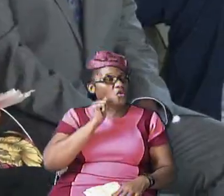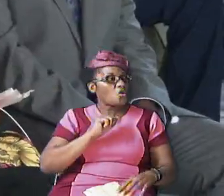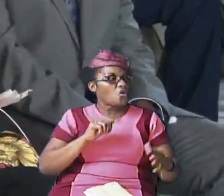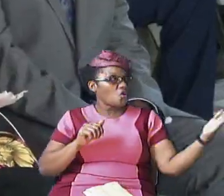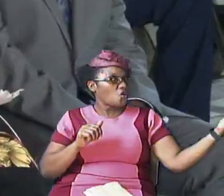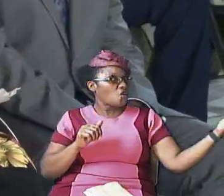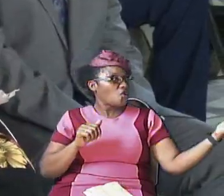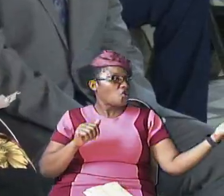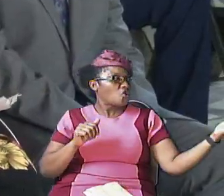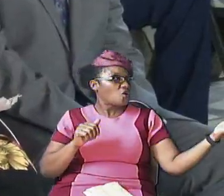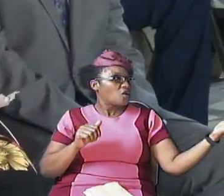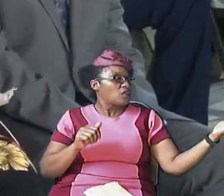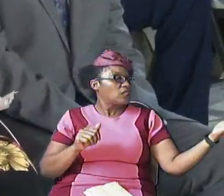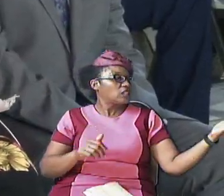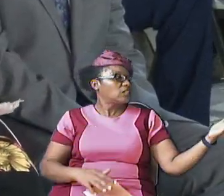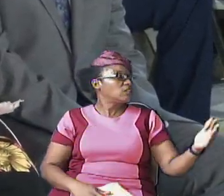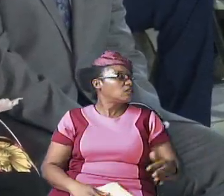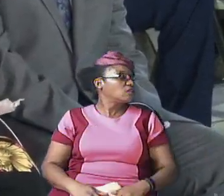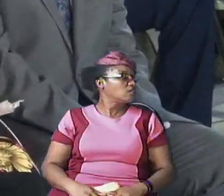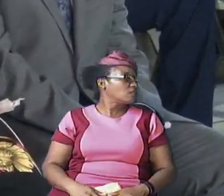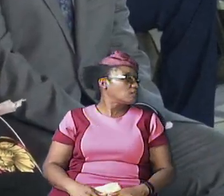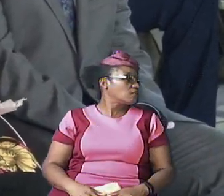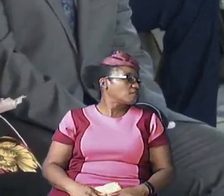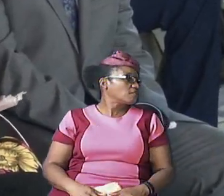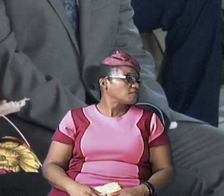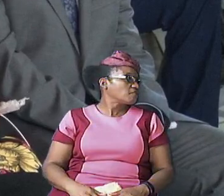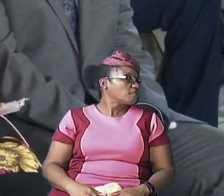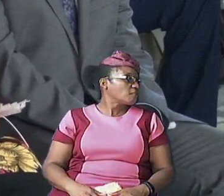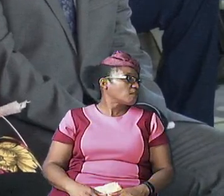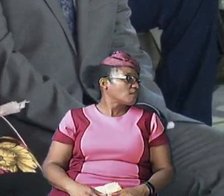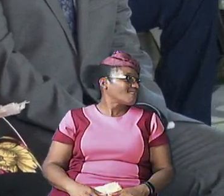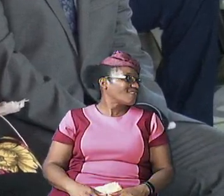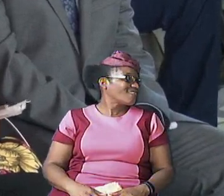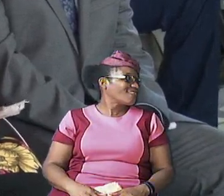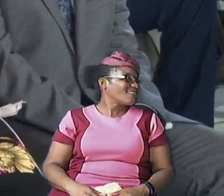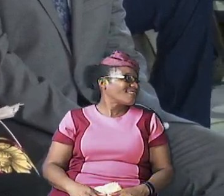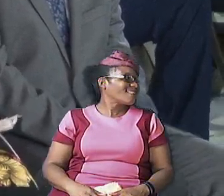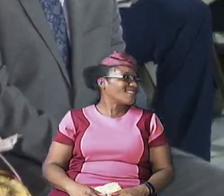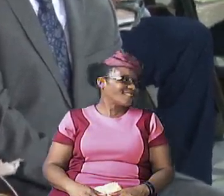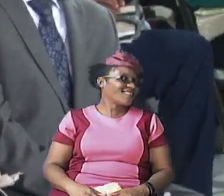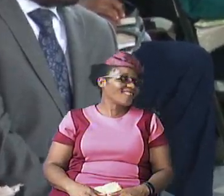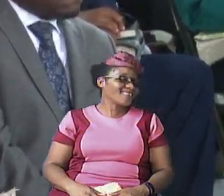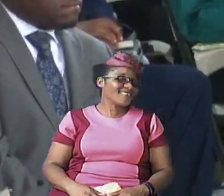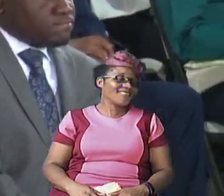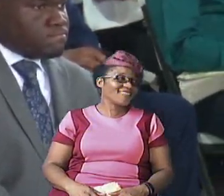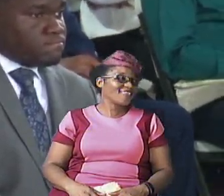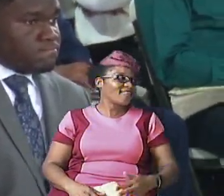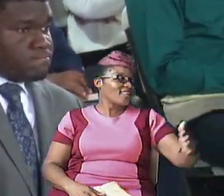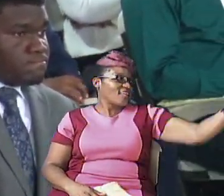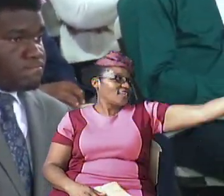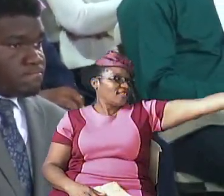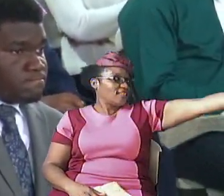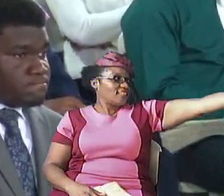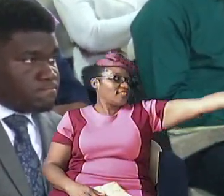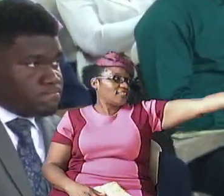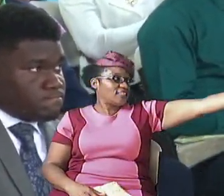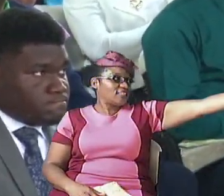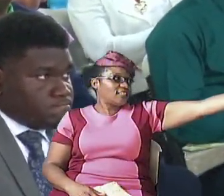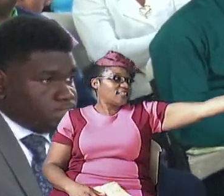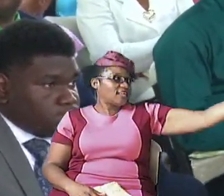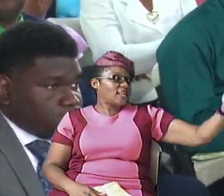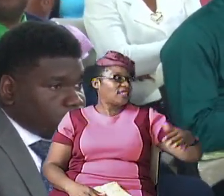you to stand. We will see Elder Brown standing in a little while. I'm going to ask you to stand so that we can see your face. This is a